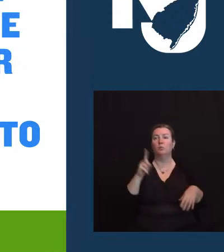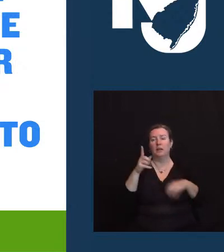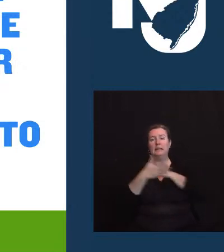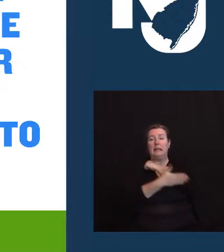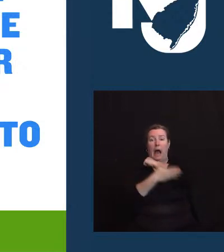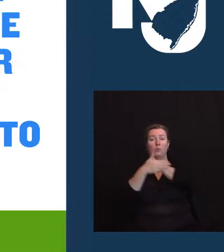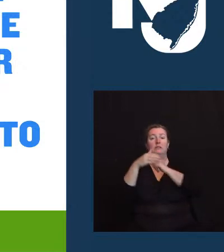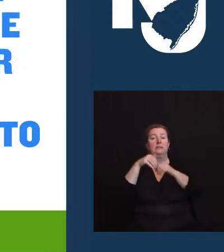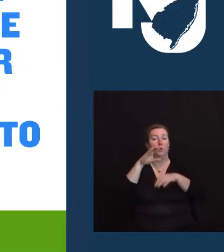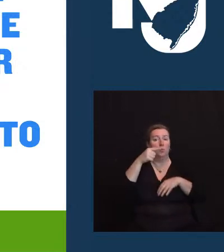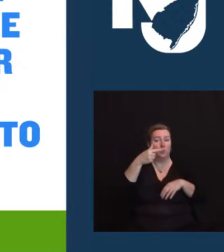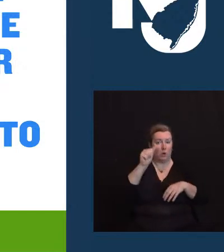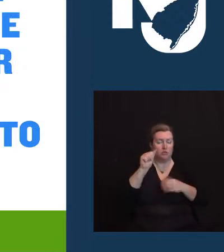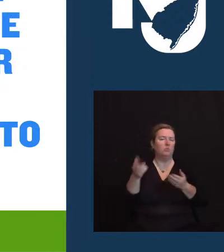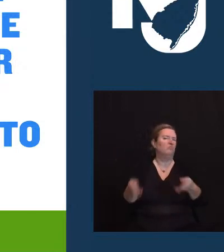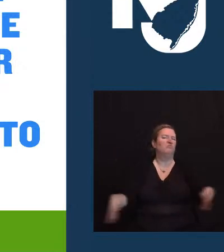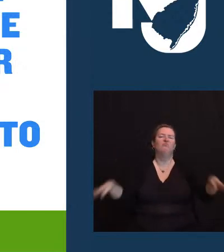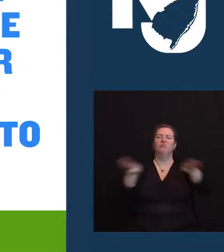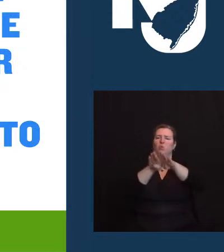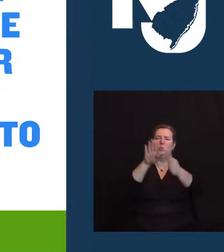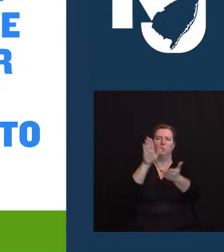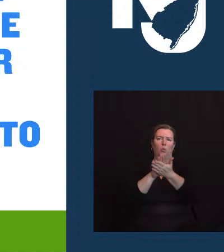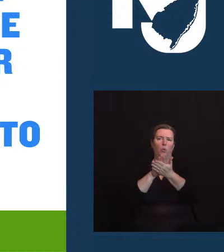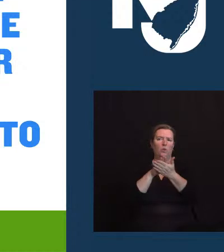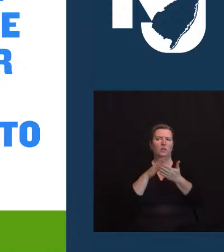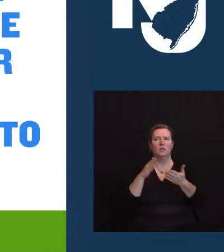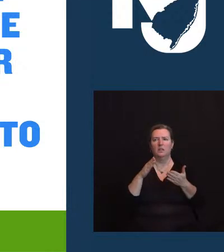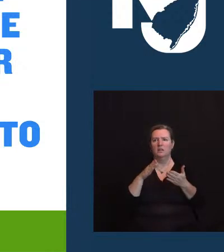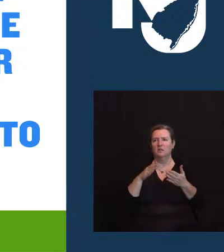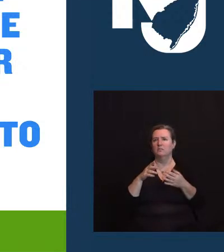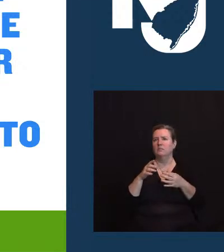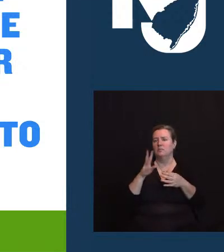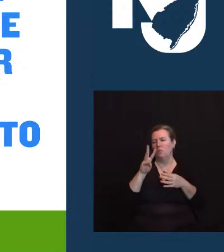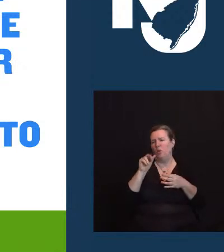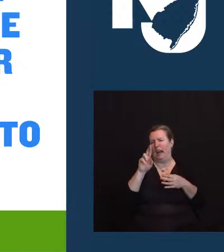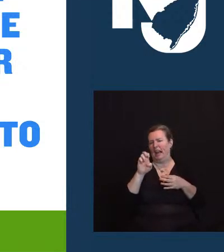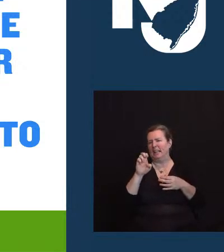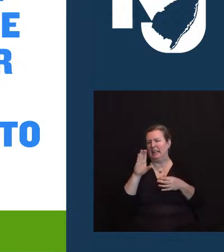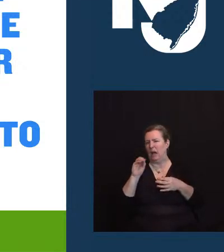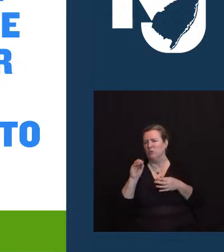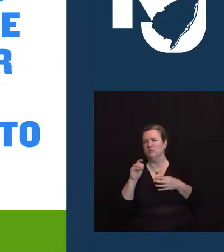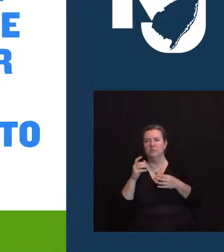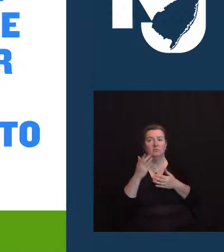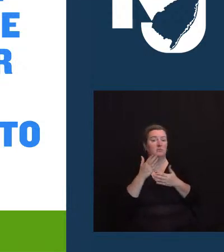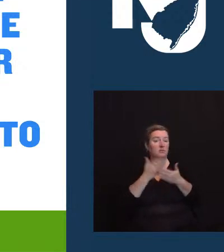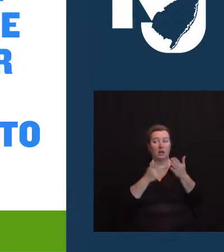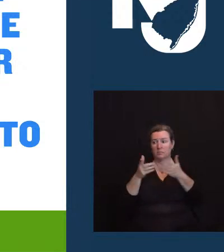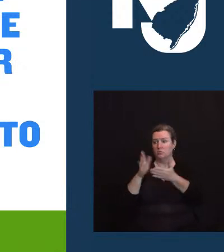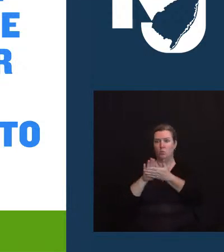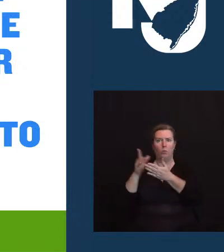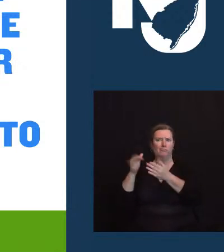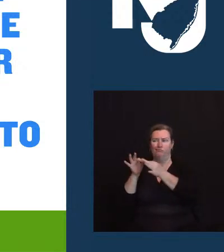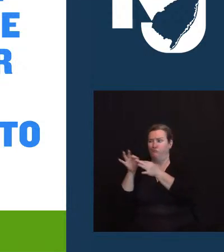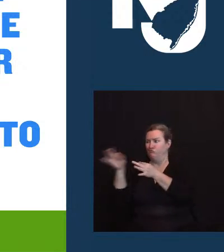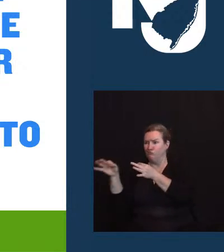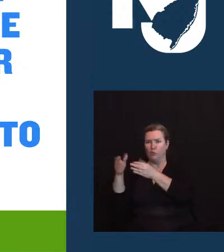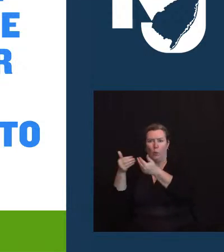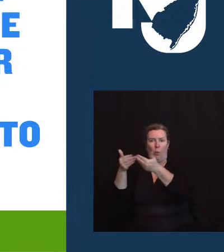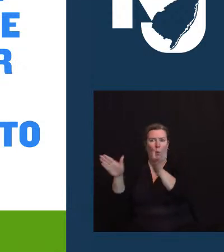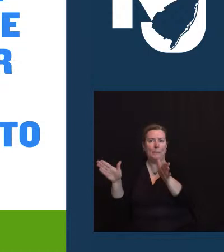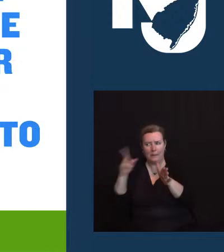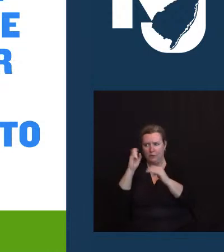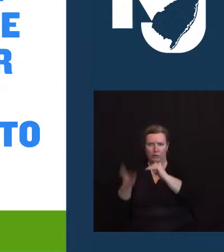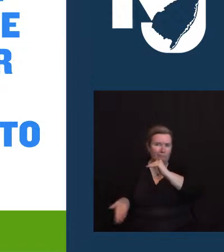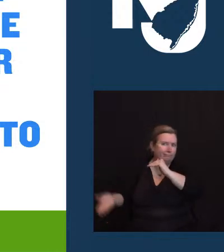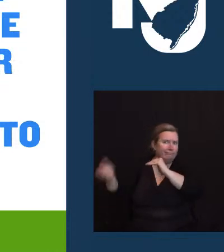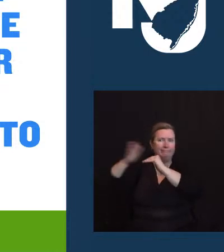closed or delayed the start of their school years because of rising cases among students and staff. I made this point a couple of